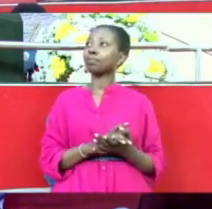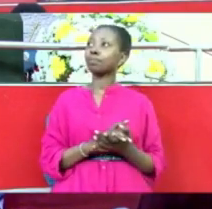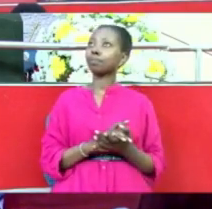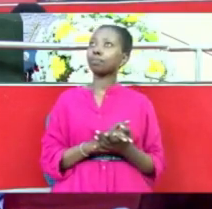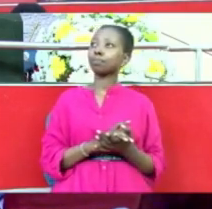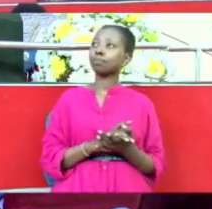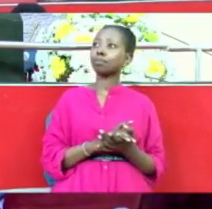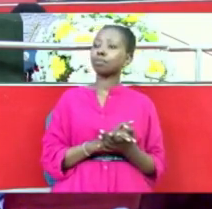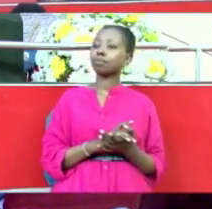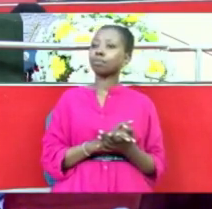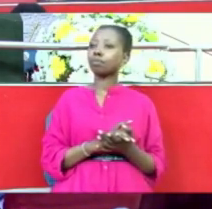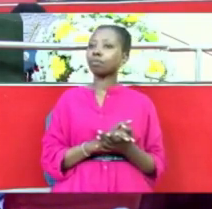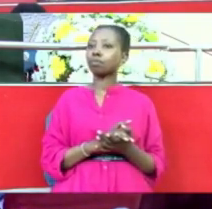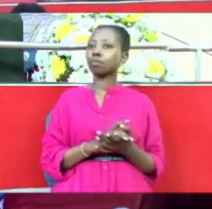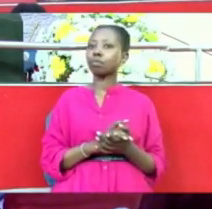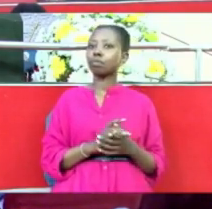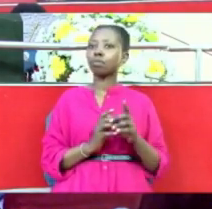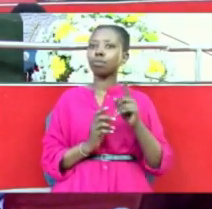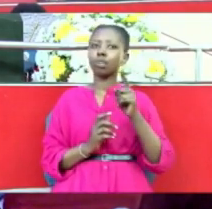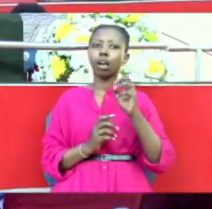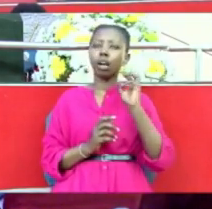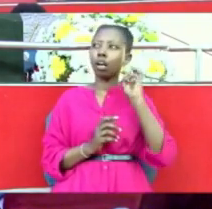Ni kuhata.